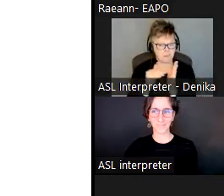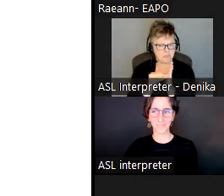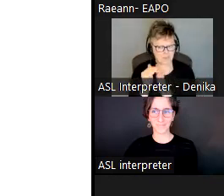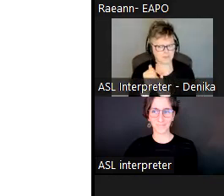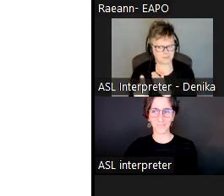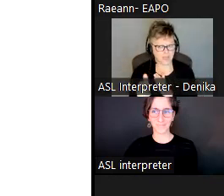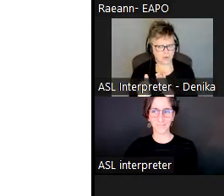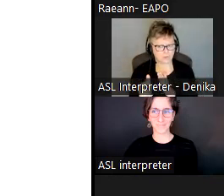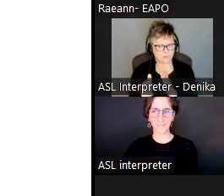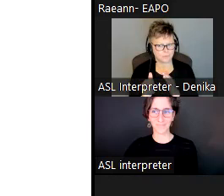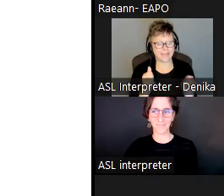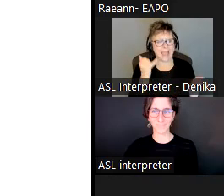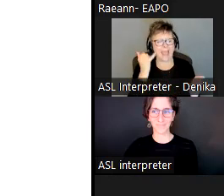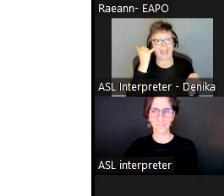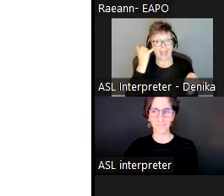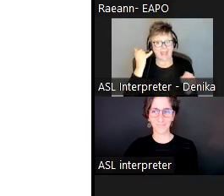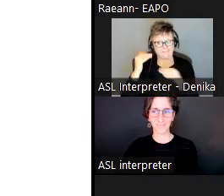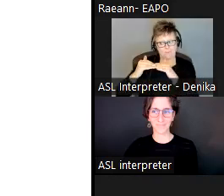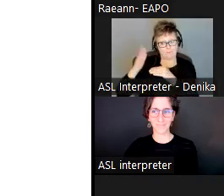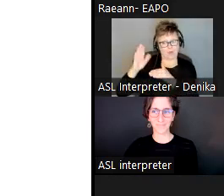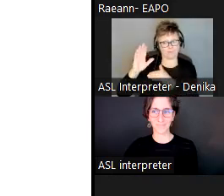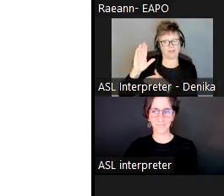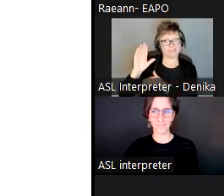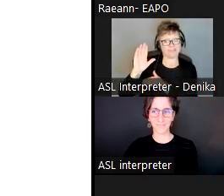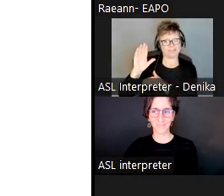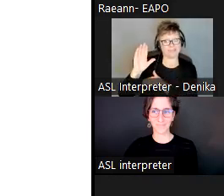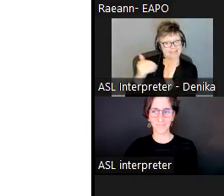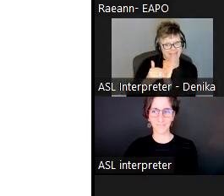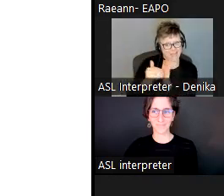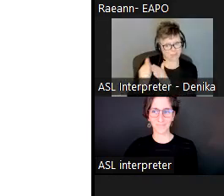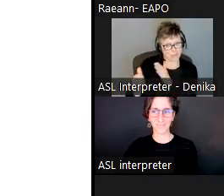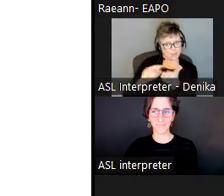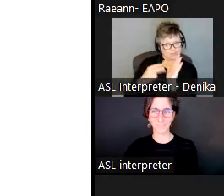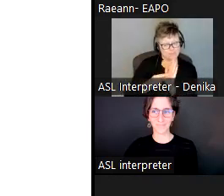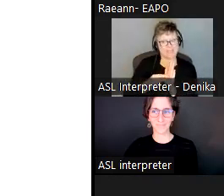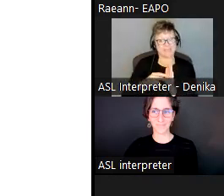ask more questions when transactions are more than $10,000.